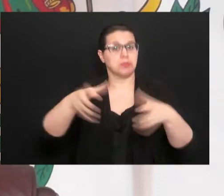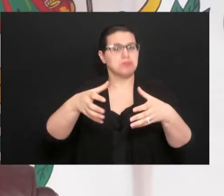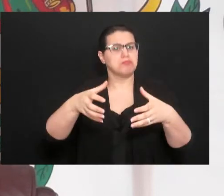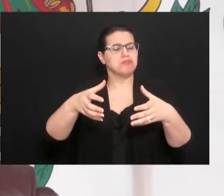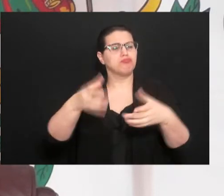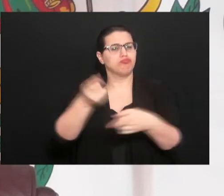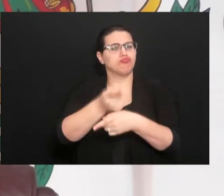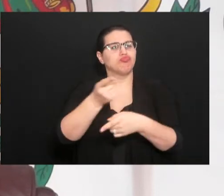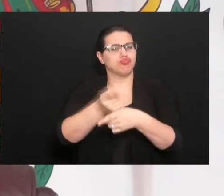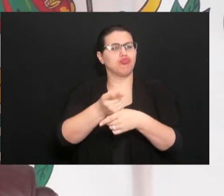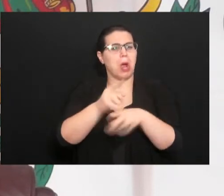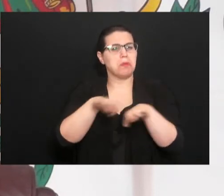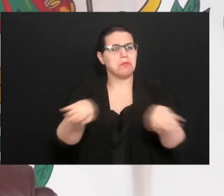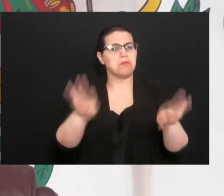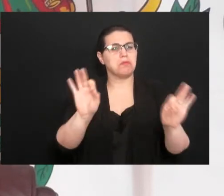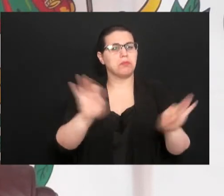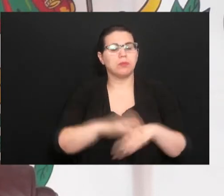and